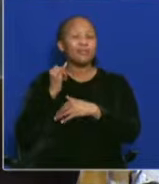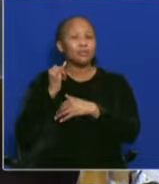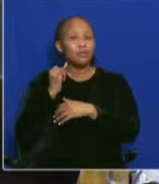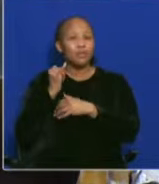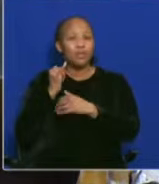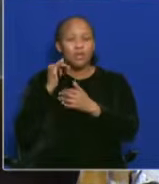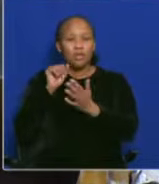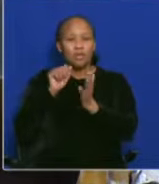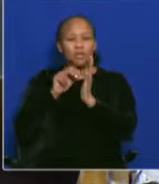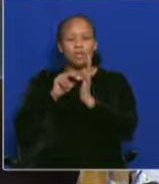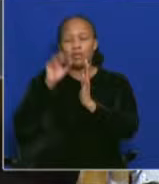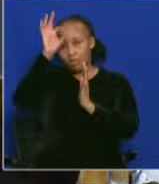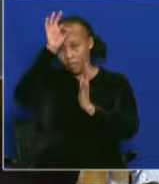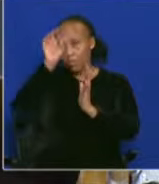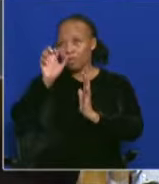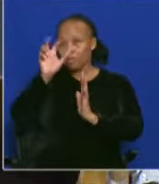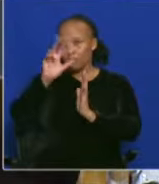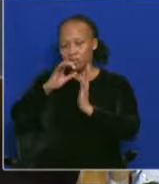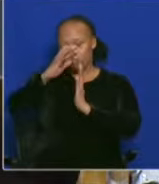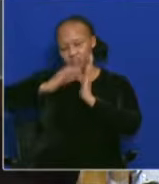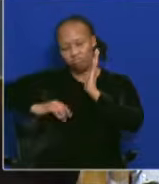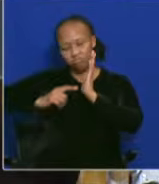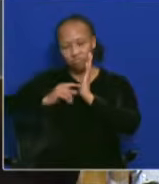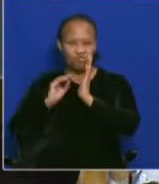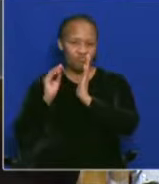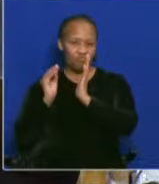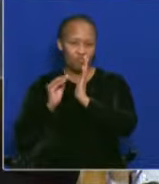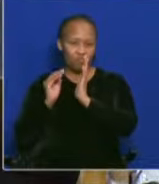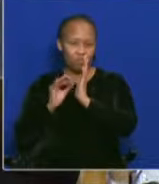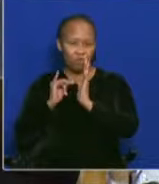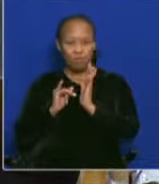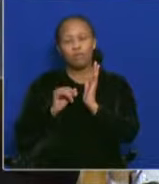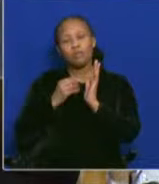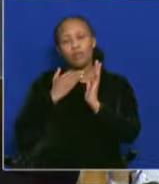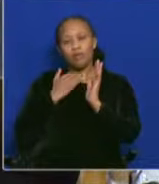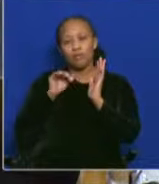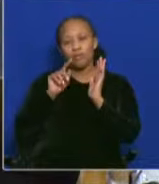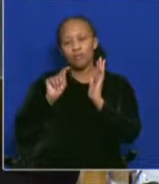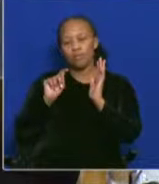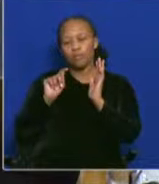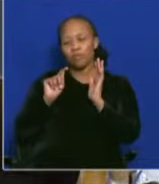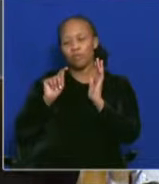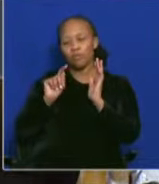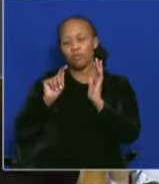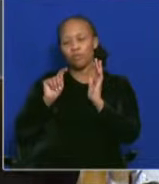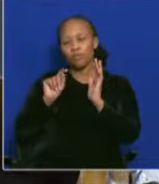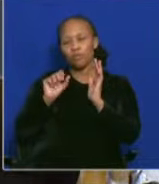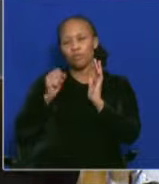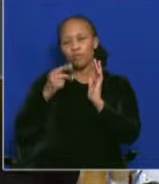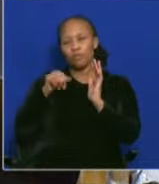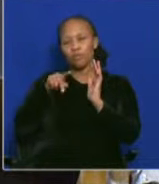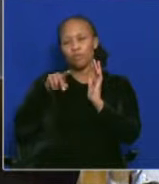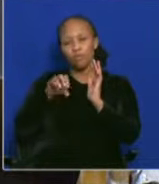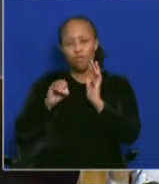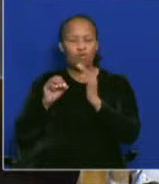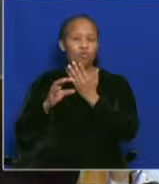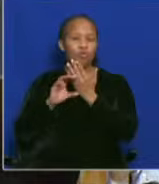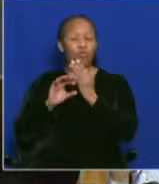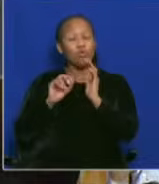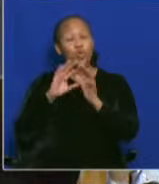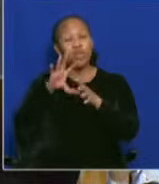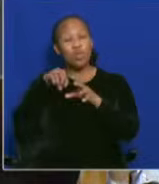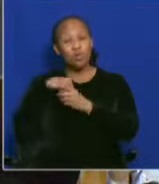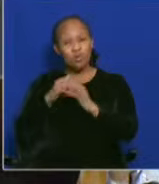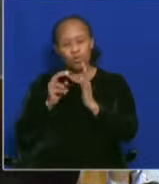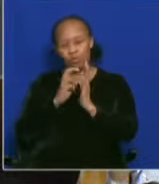Commission's investigator, Tsepo Nyatlo, as well as in the Rule 3 notice issued to one of its directors,